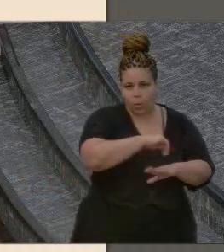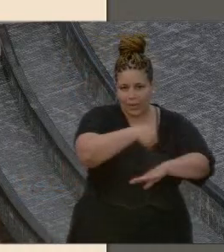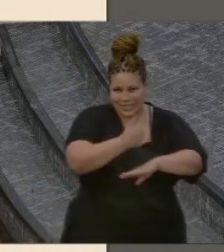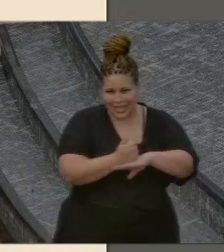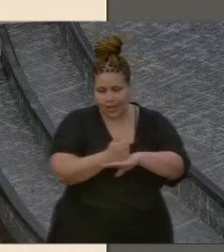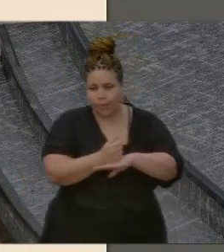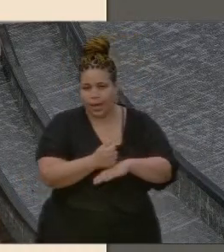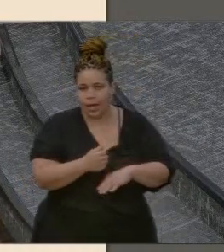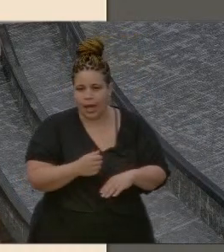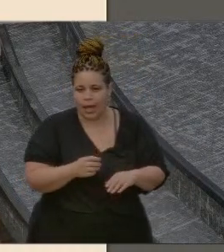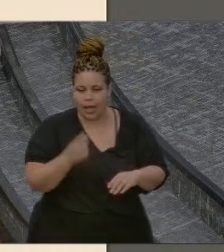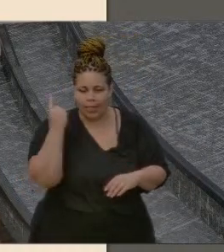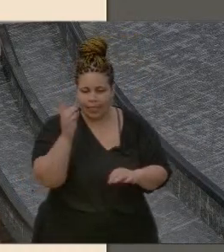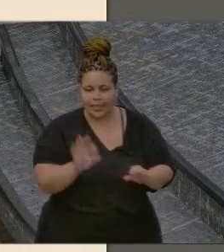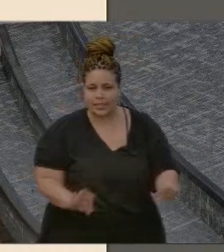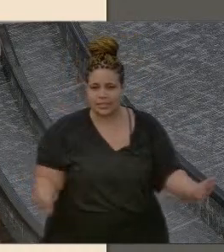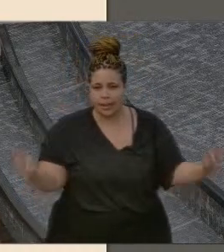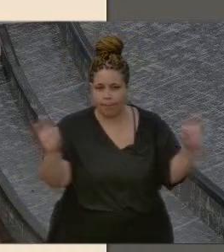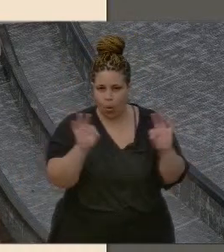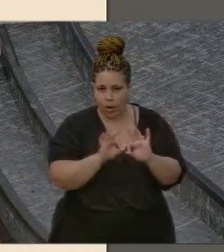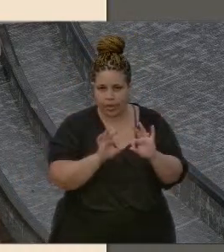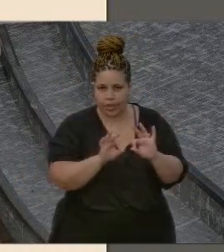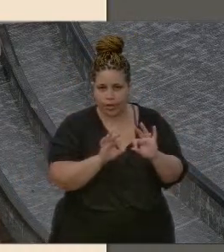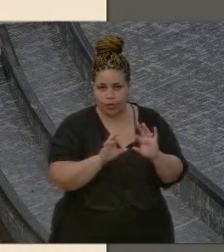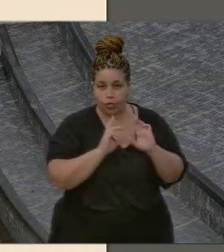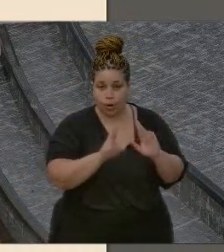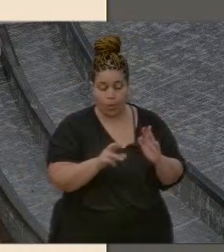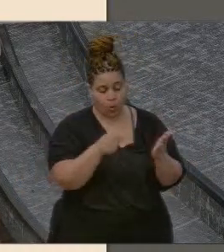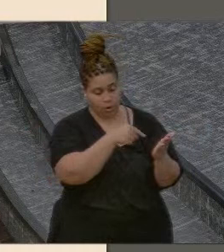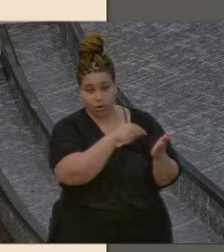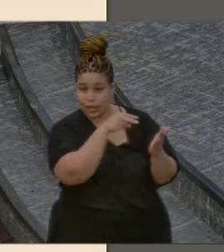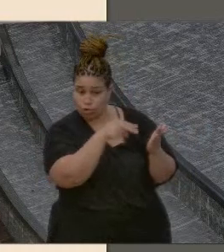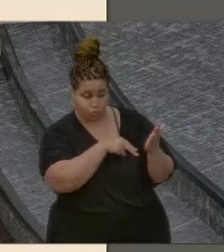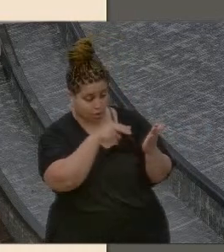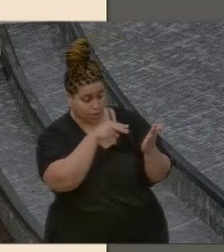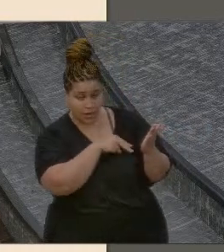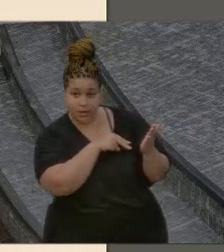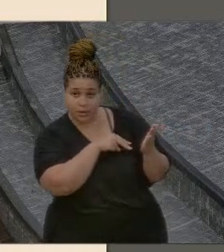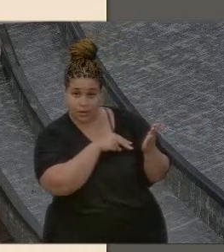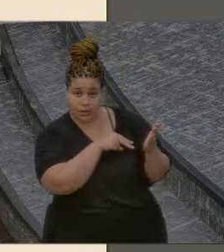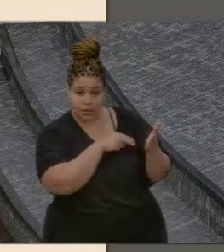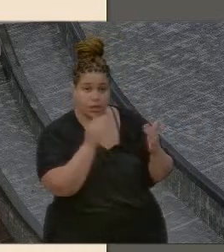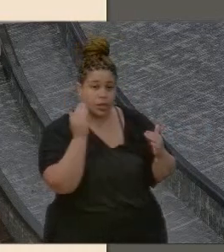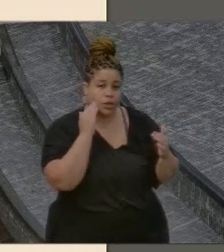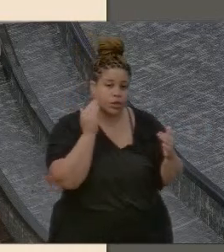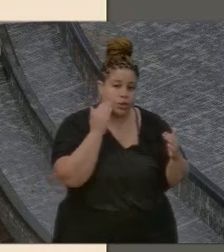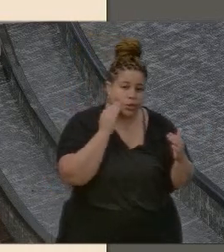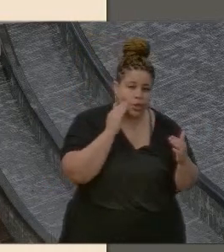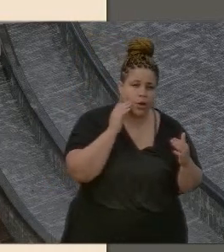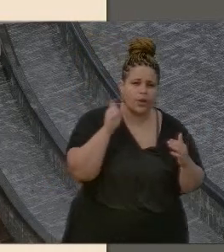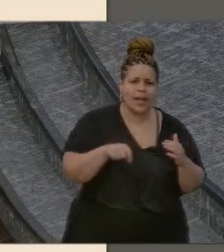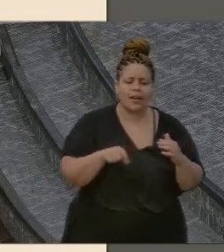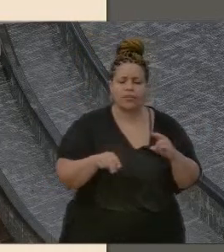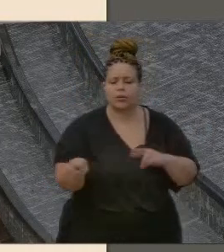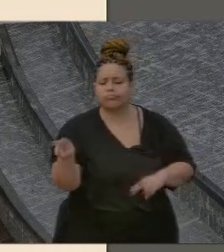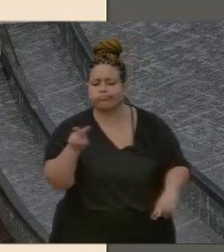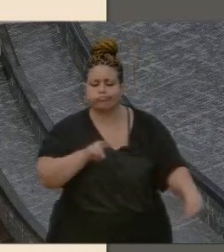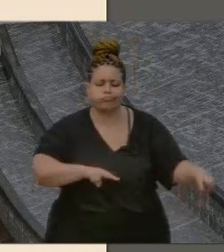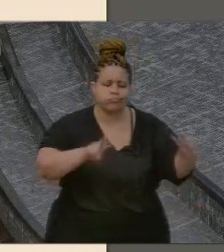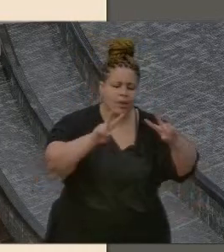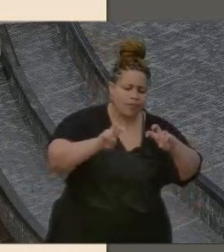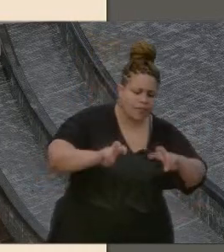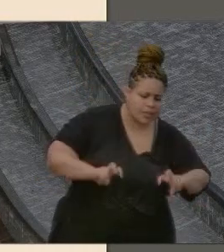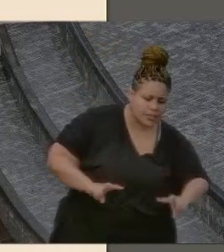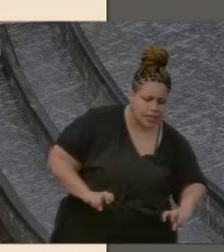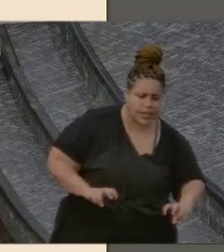read in the report, that we take stock of what we have now and how we're using them. So we need to